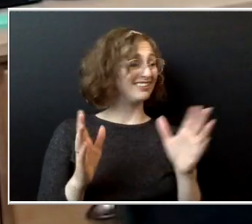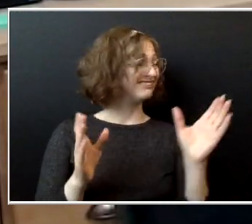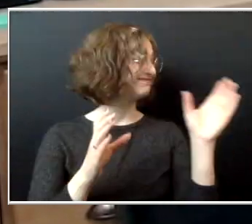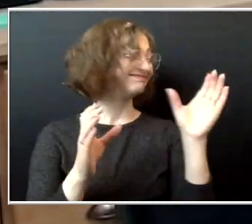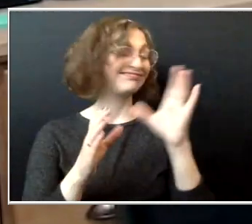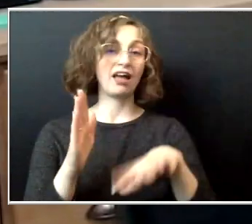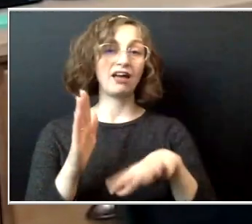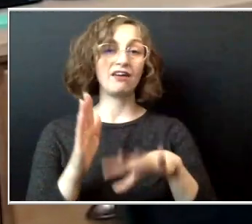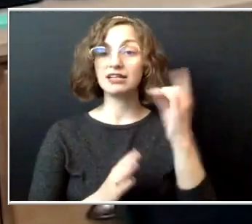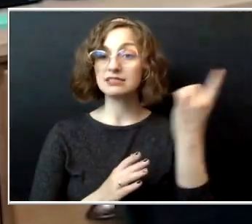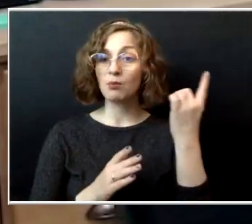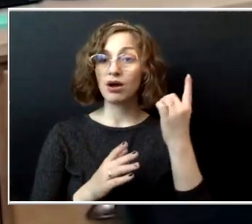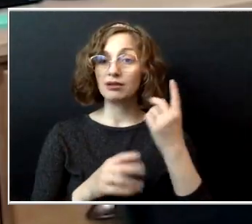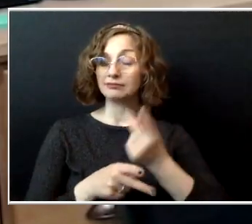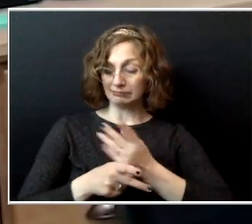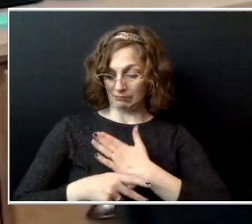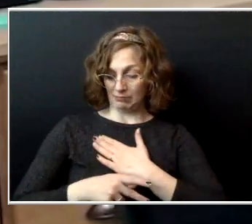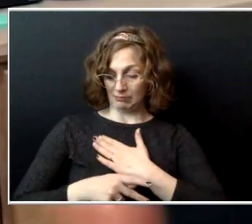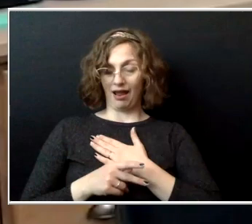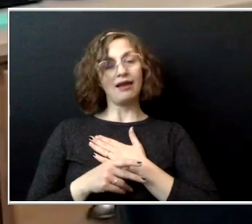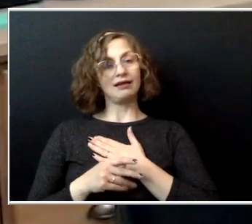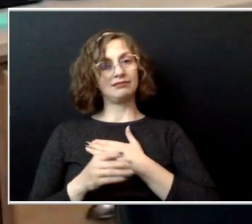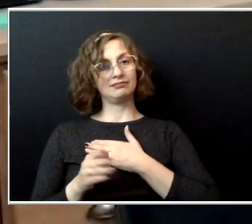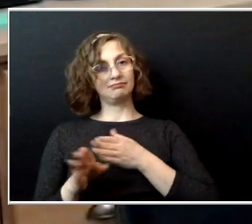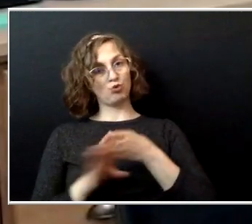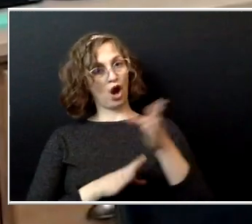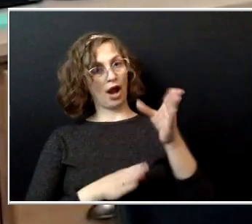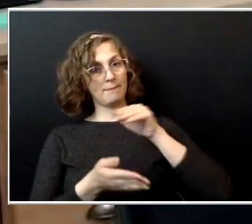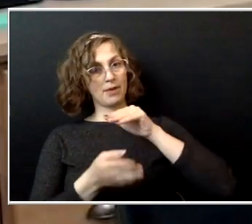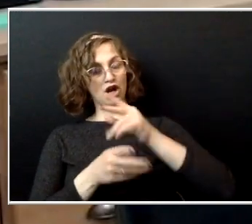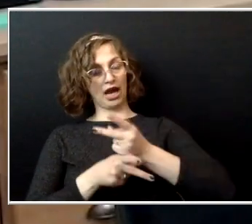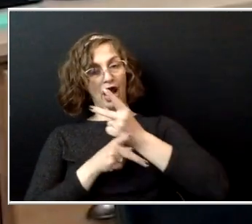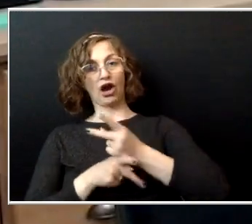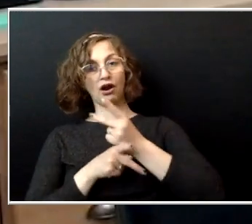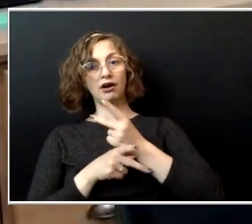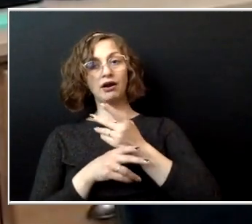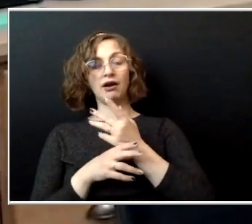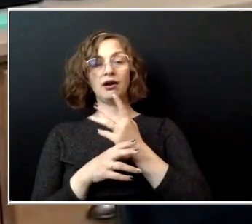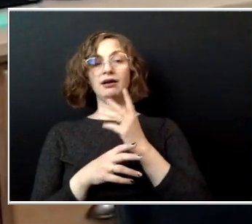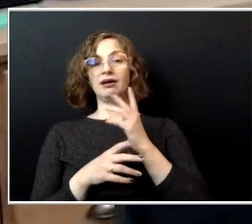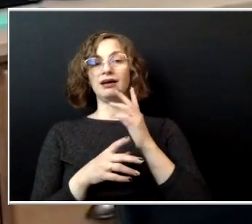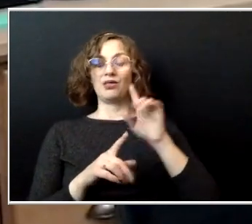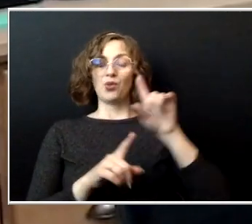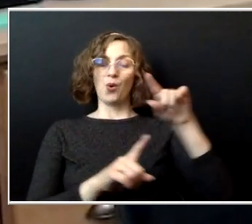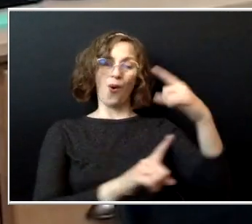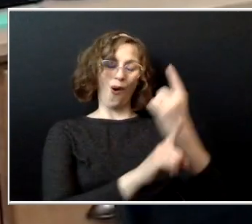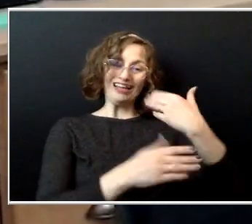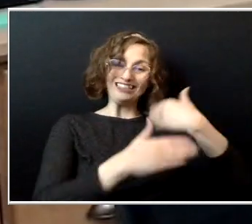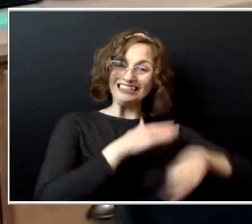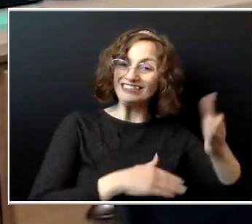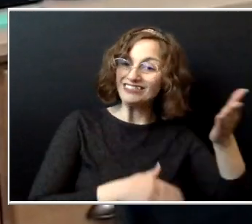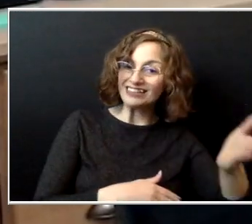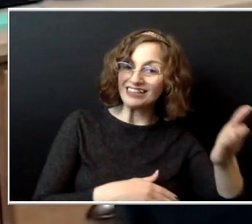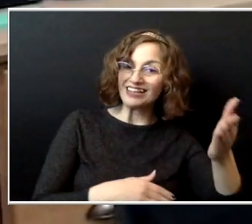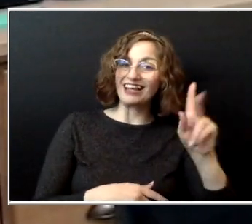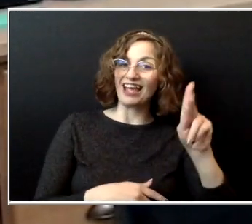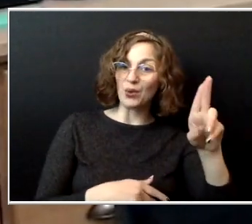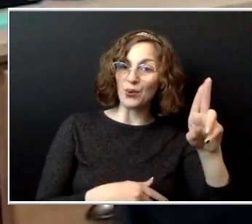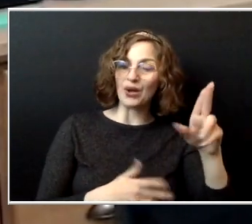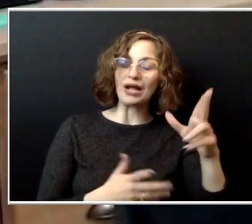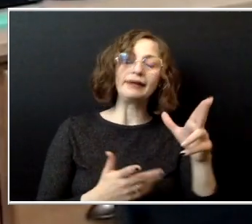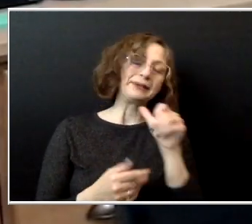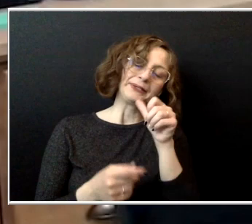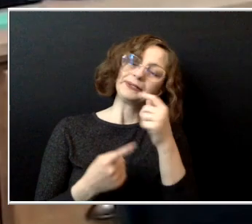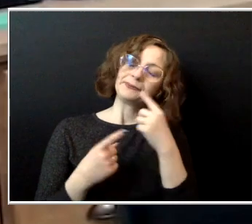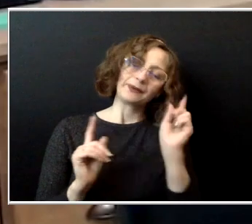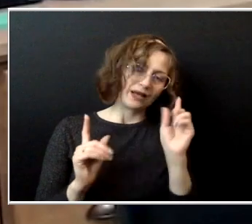care during the pregnancy and just do the delivery at Health Systems. That didn't really work out so well. And so I did